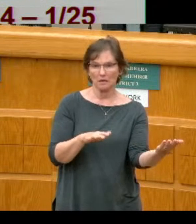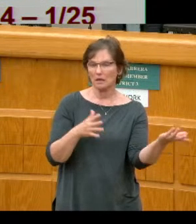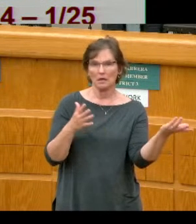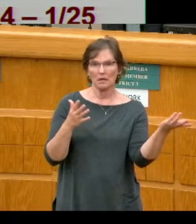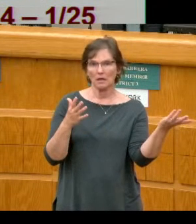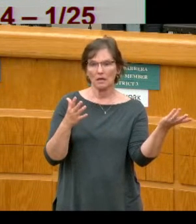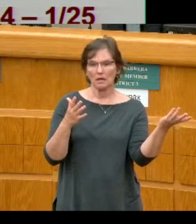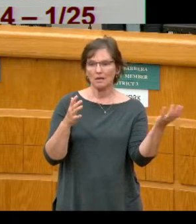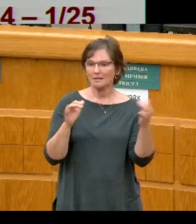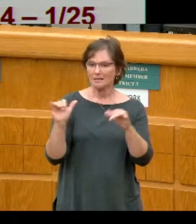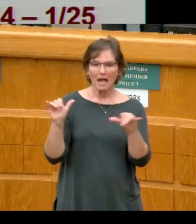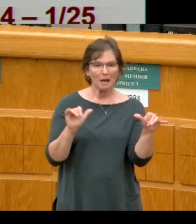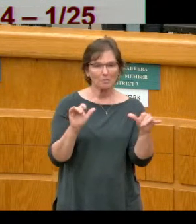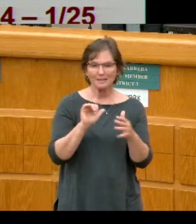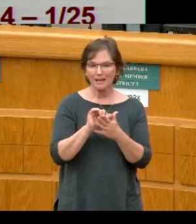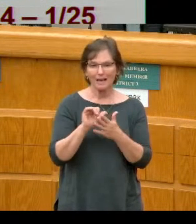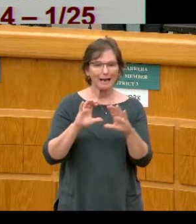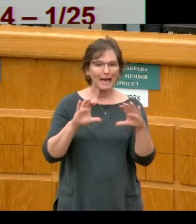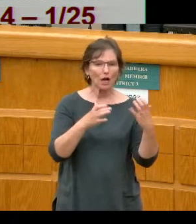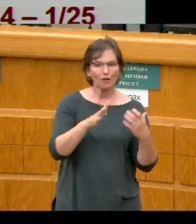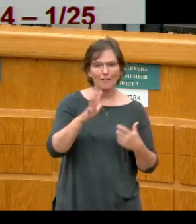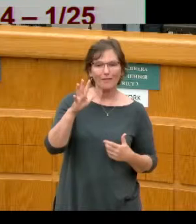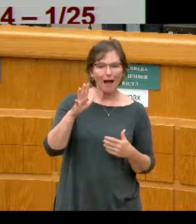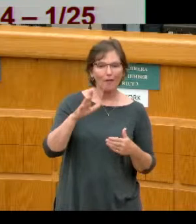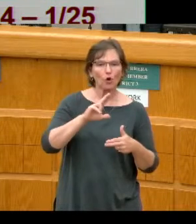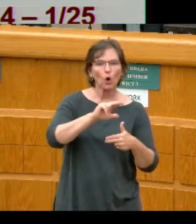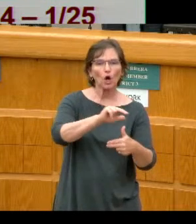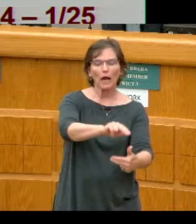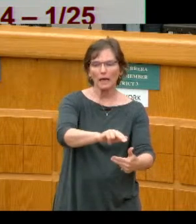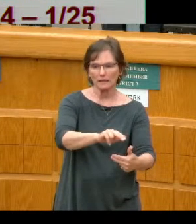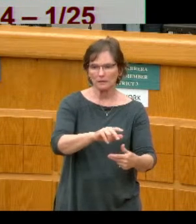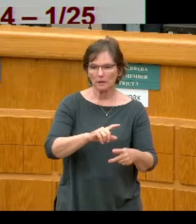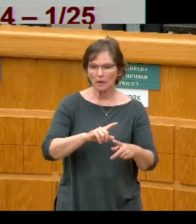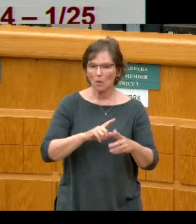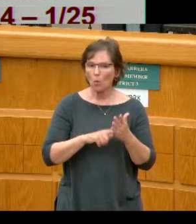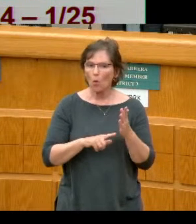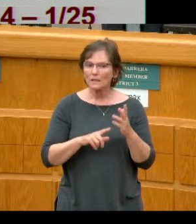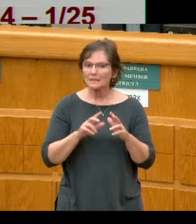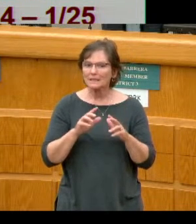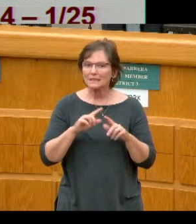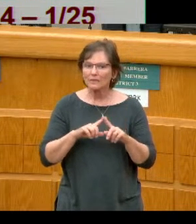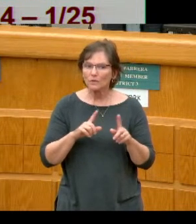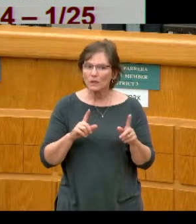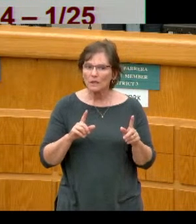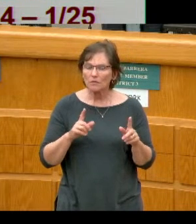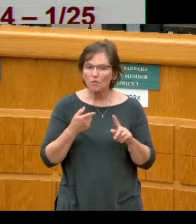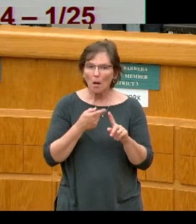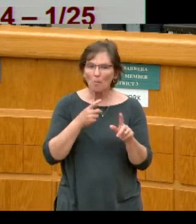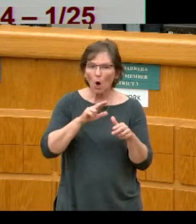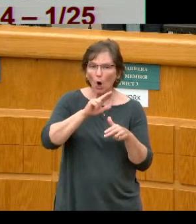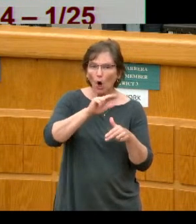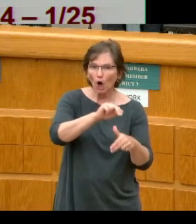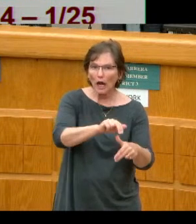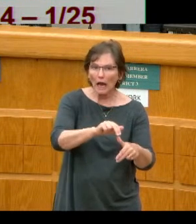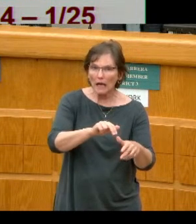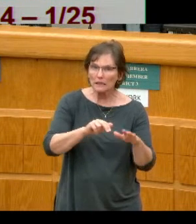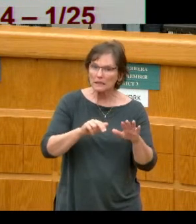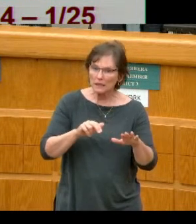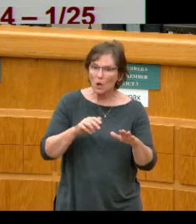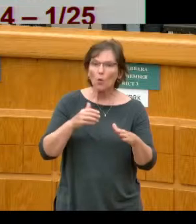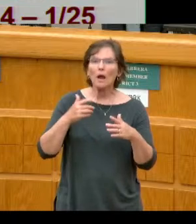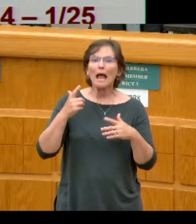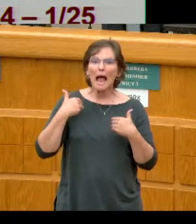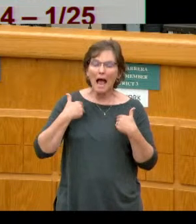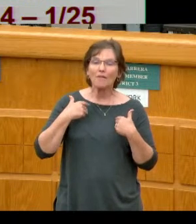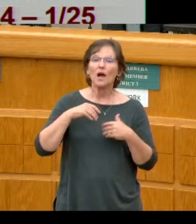hurricane in the coastal bend. Now back here, this is the equivalent of, say, Category 5 hurricane, or maybe bigger, that hits the whole coastal bend all at